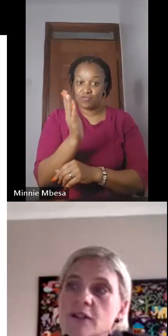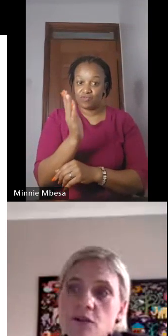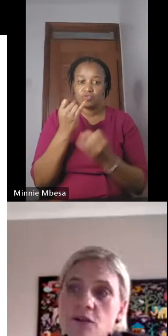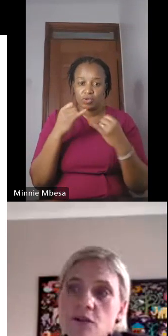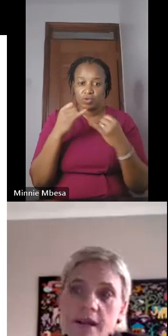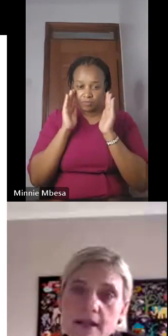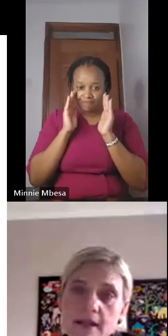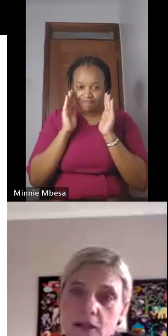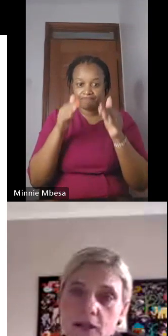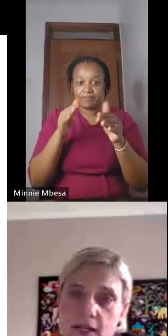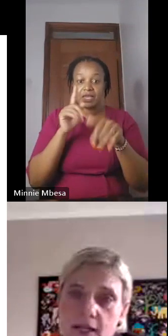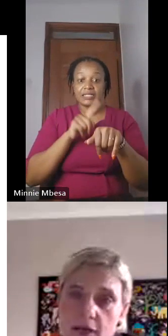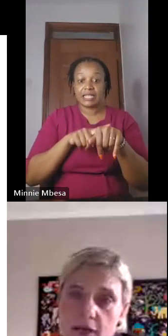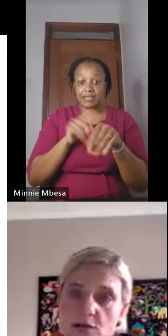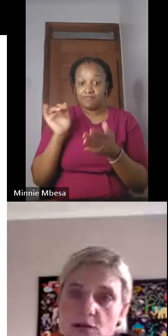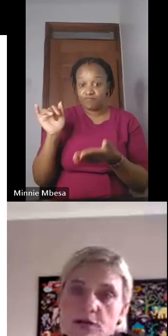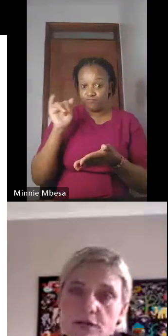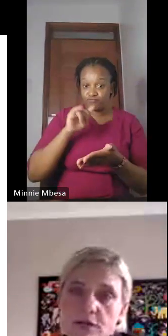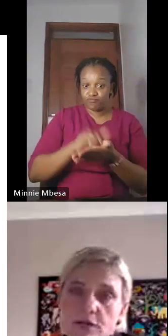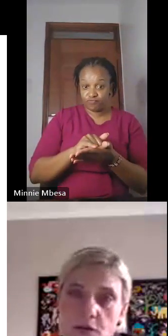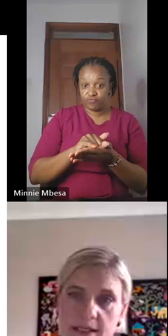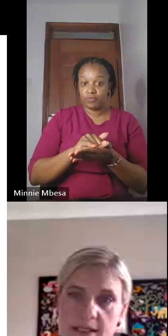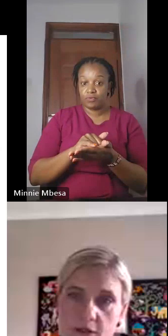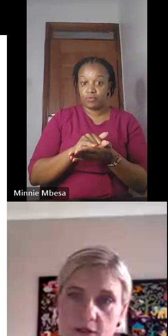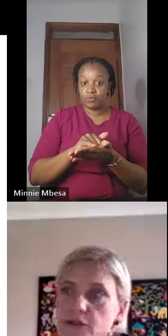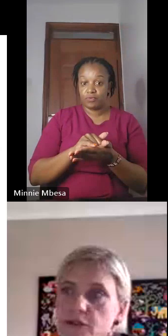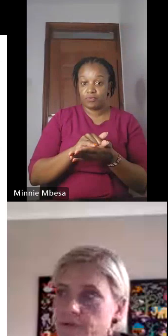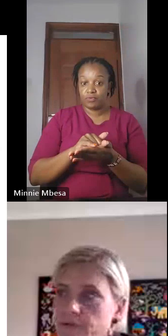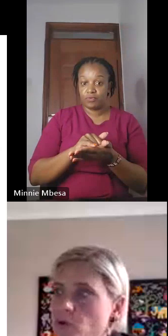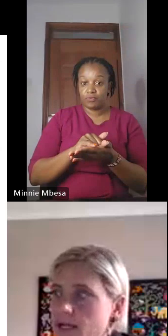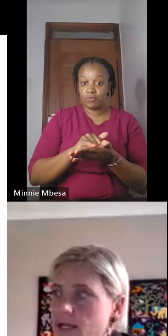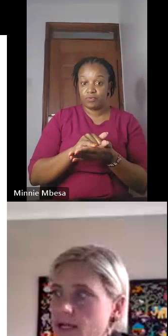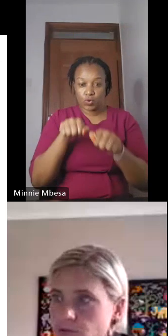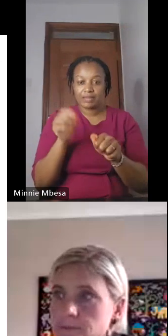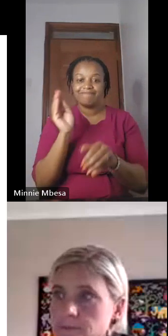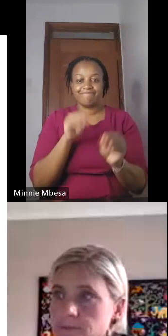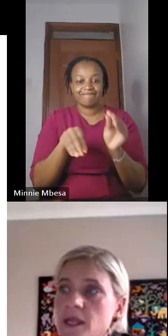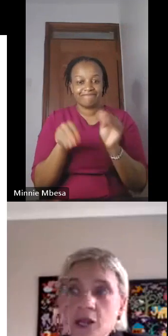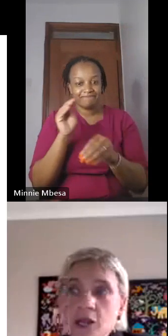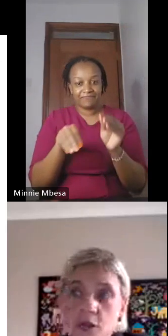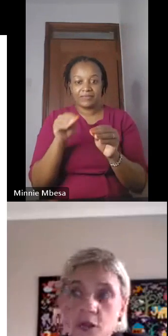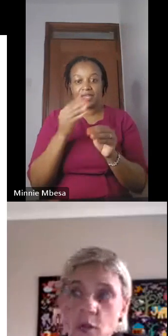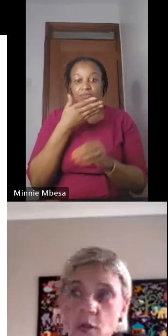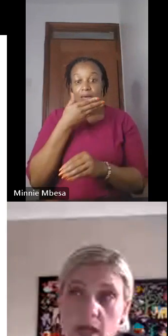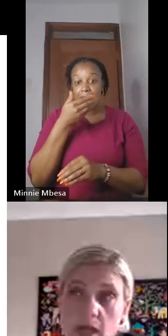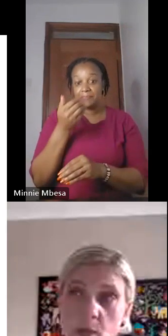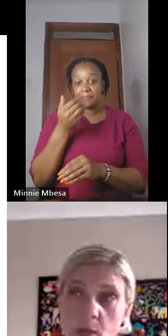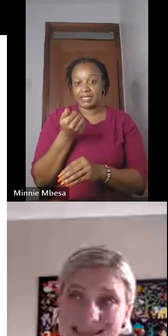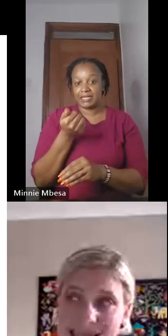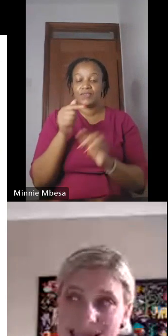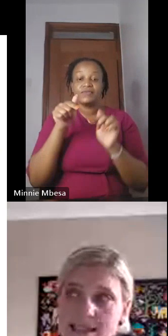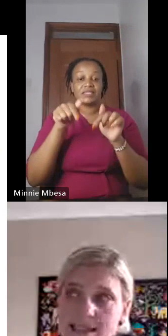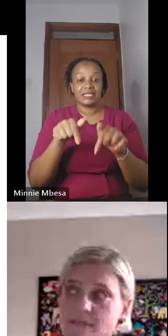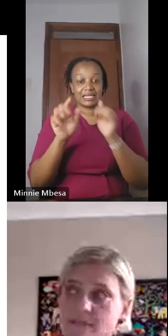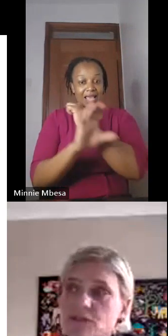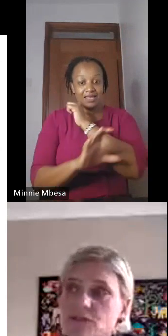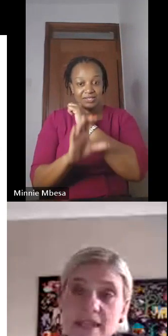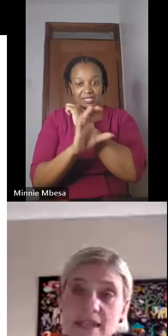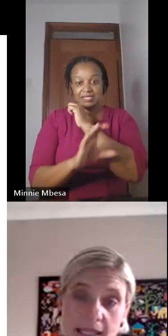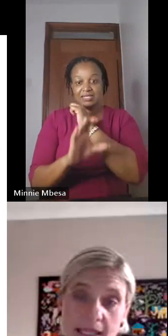home so that you can contribute to the greater good of your country. So we